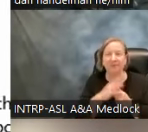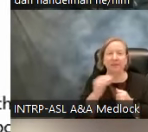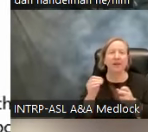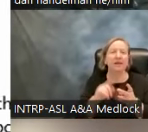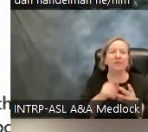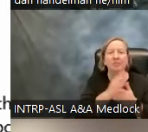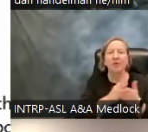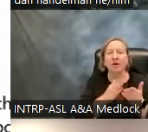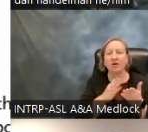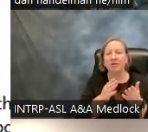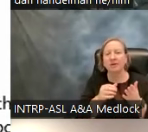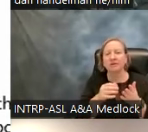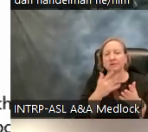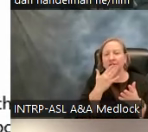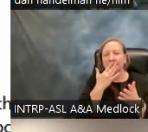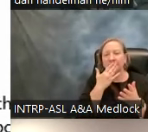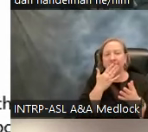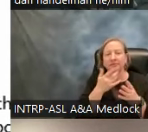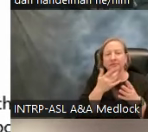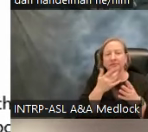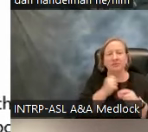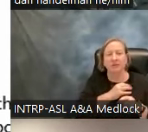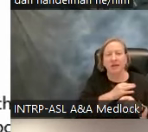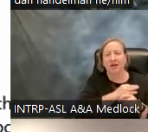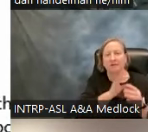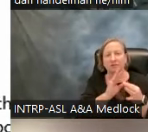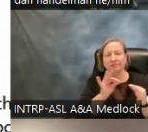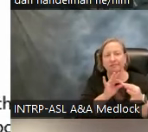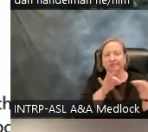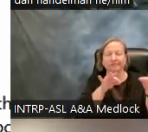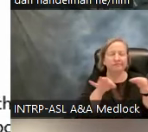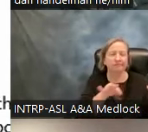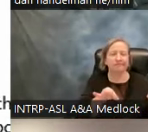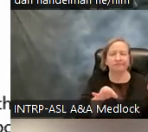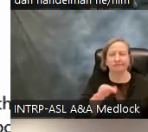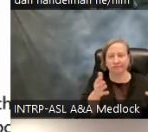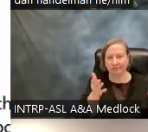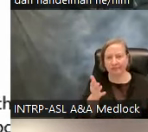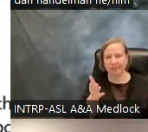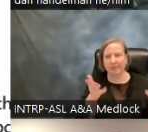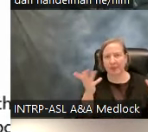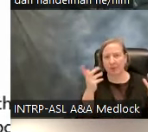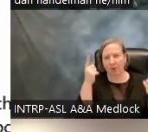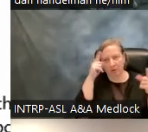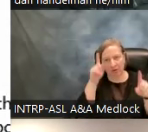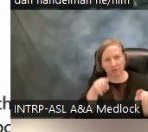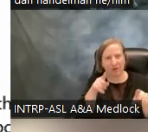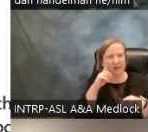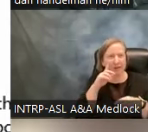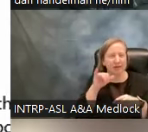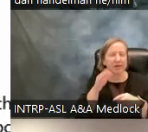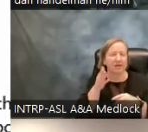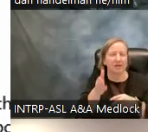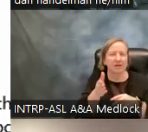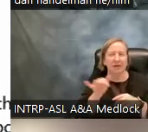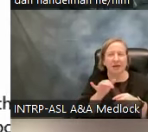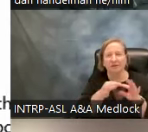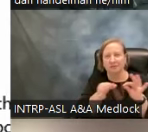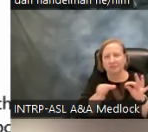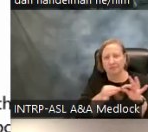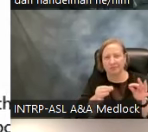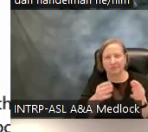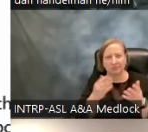that's highlighted by staff, again, is just a commentary. It's just repeating what we agree with. And I think that was just there as a commentary.